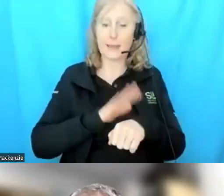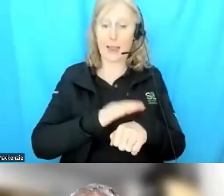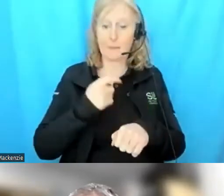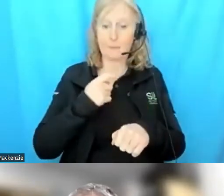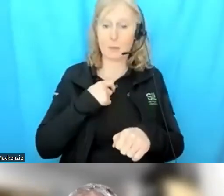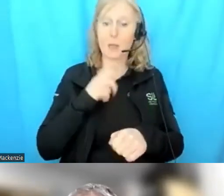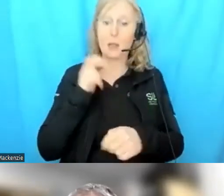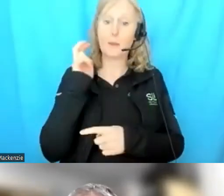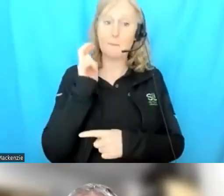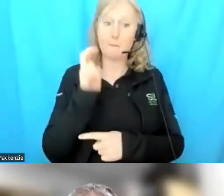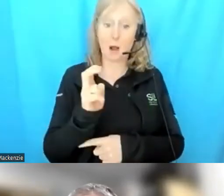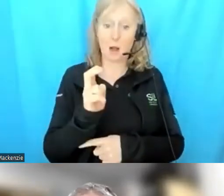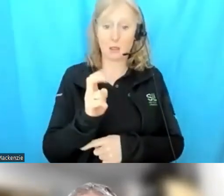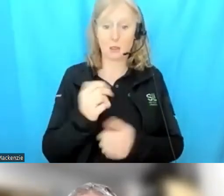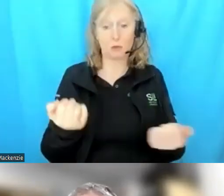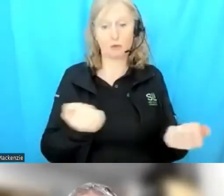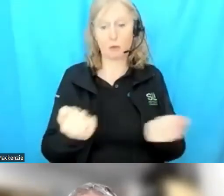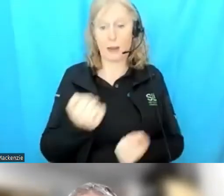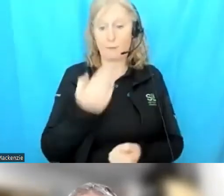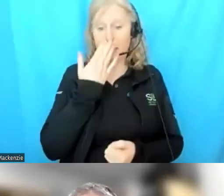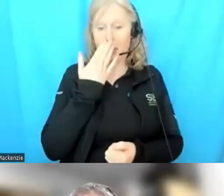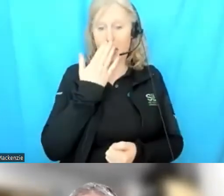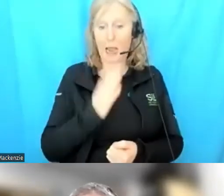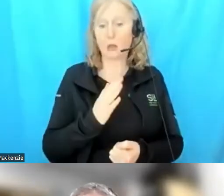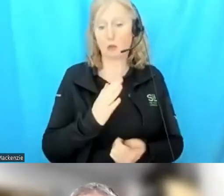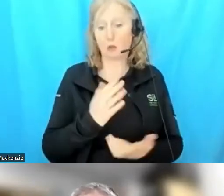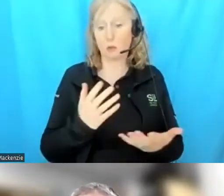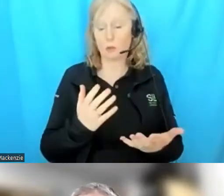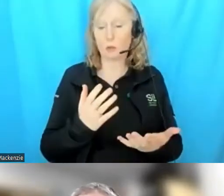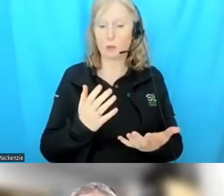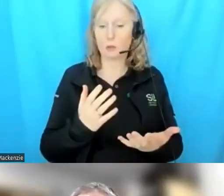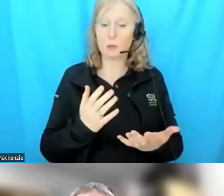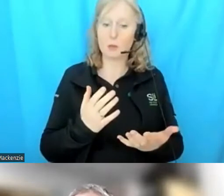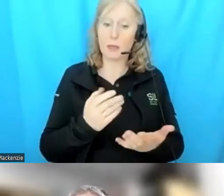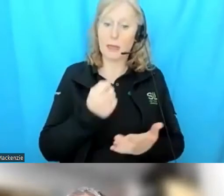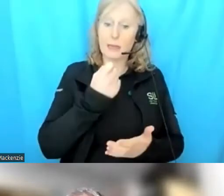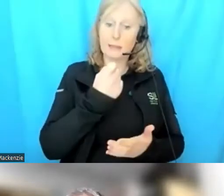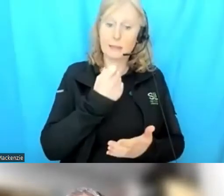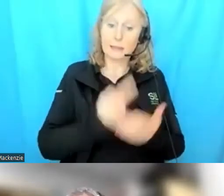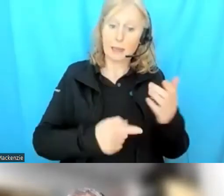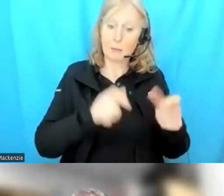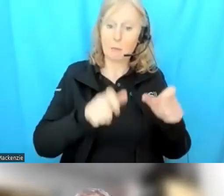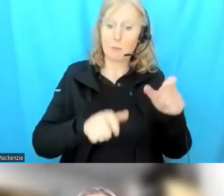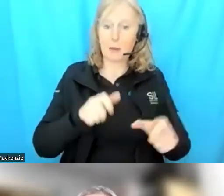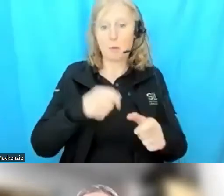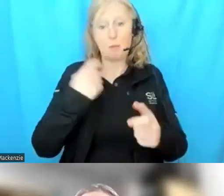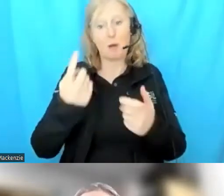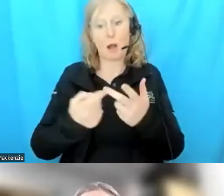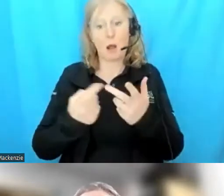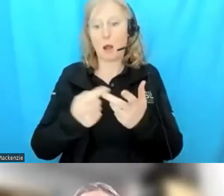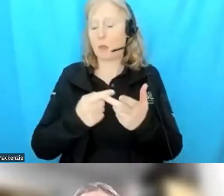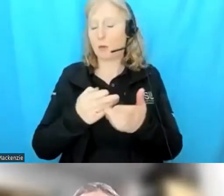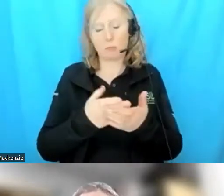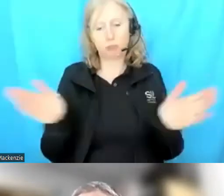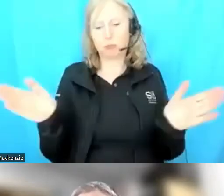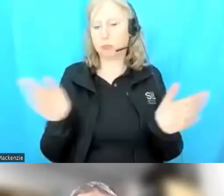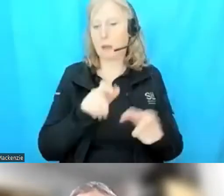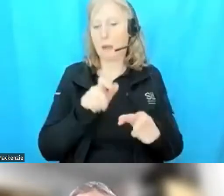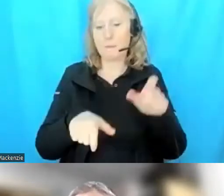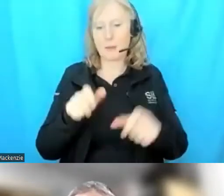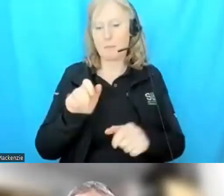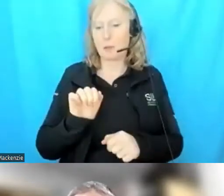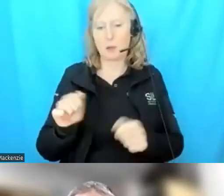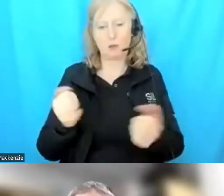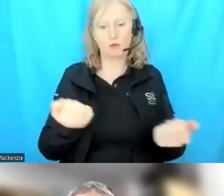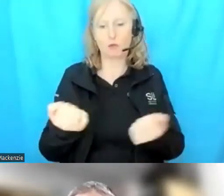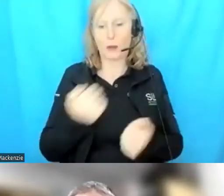the driver's attitude towards people, not just people with disabilities, just people in general. The driver's attitude